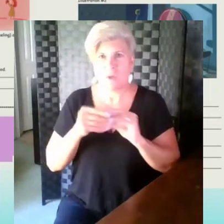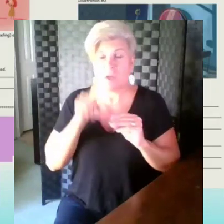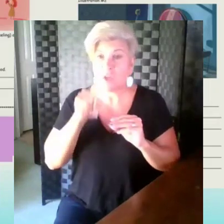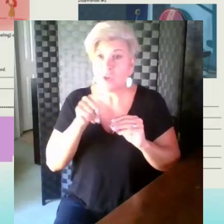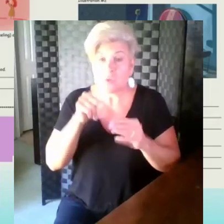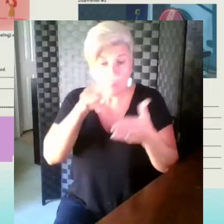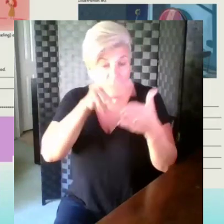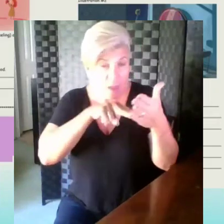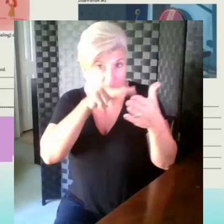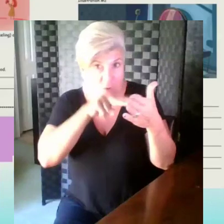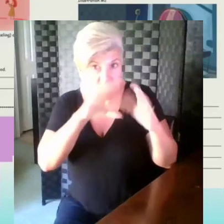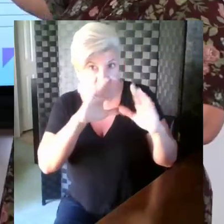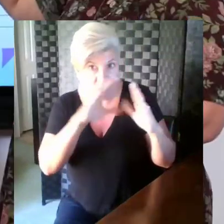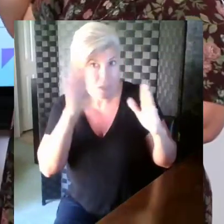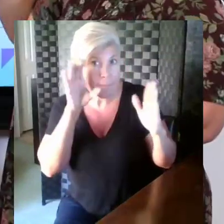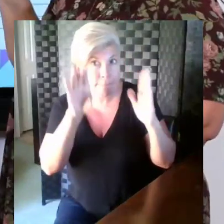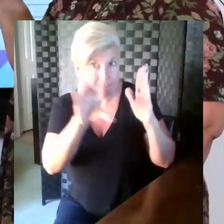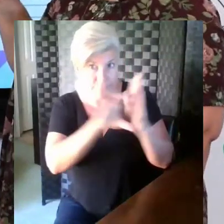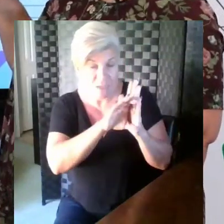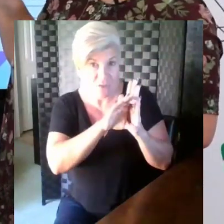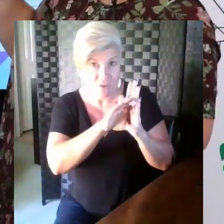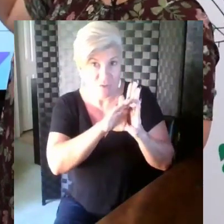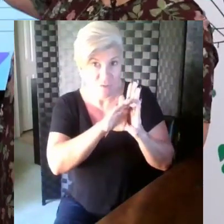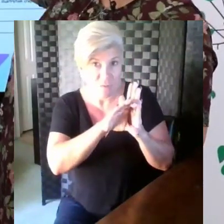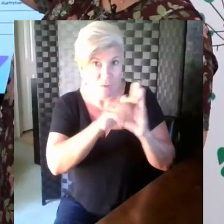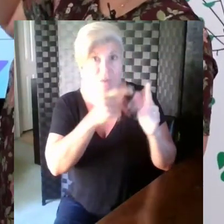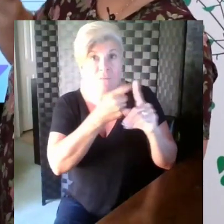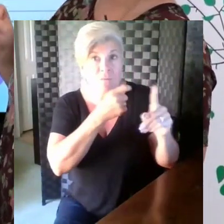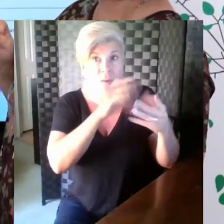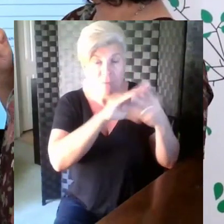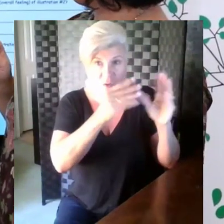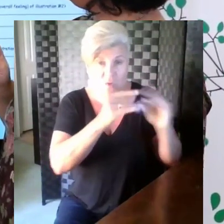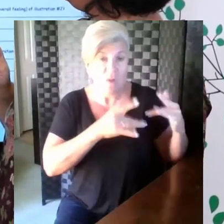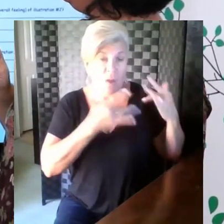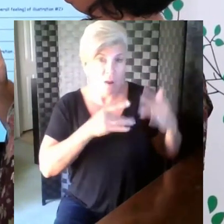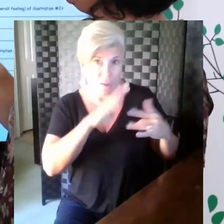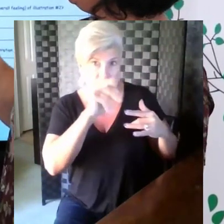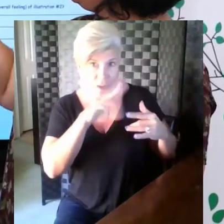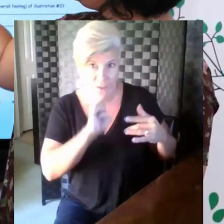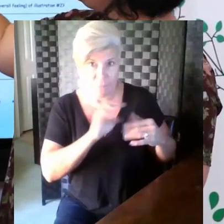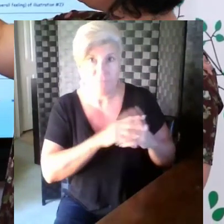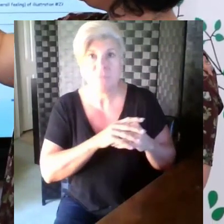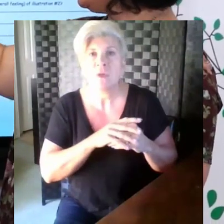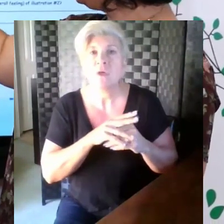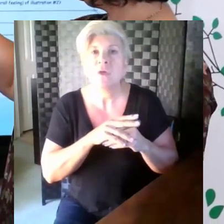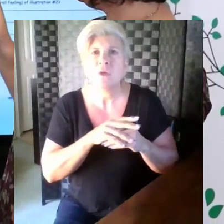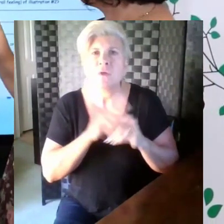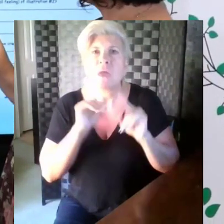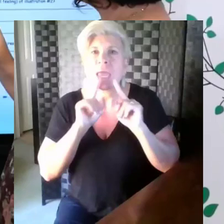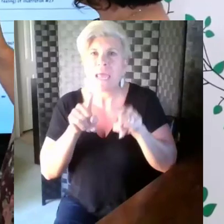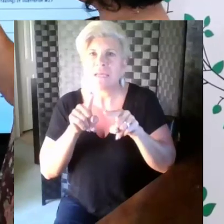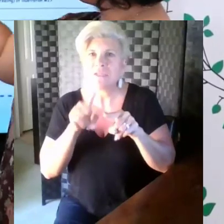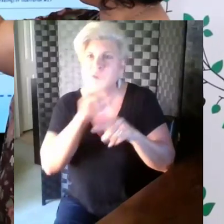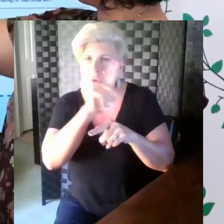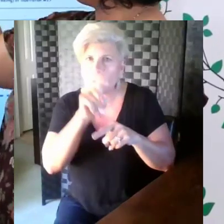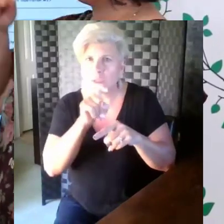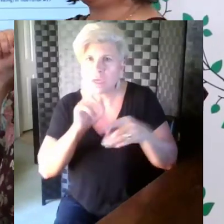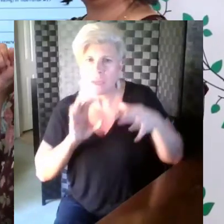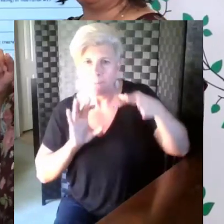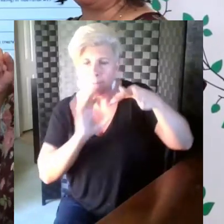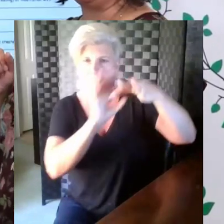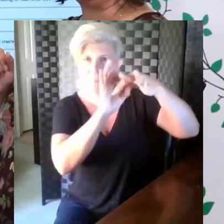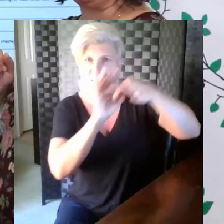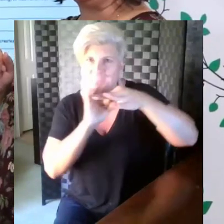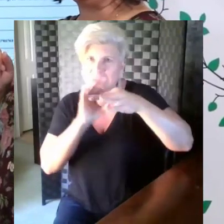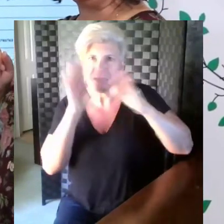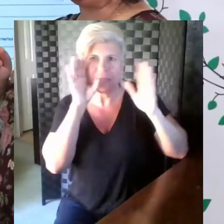you are going to be looking at these 2 illustrations from the story, The Heart and the Bottle, and you are going to answer some questions